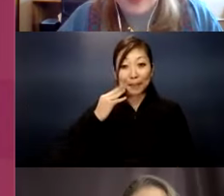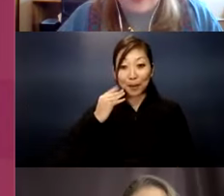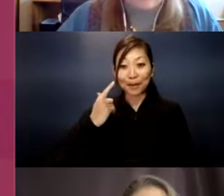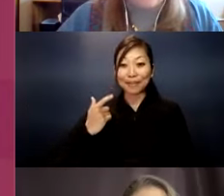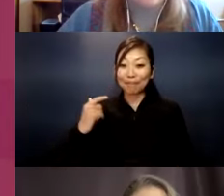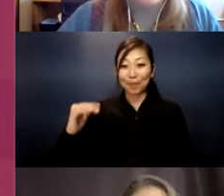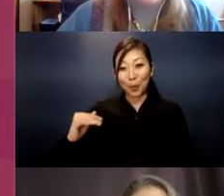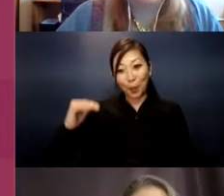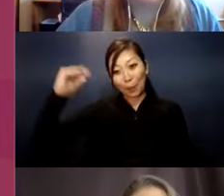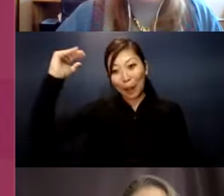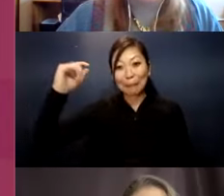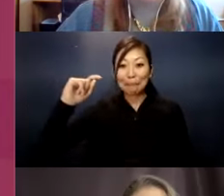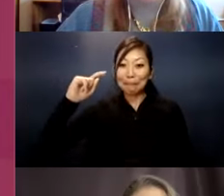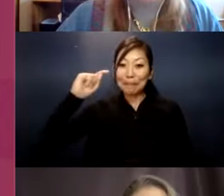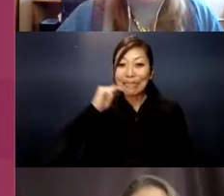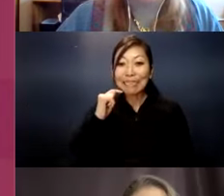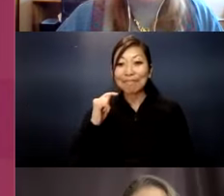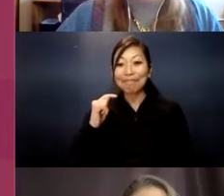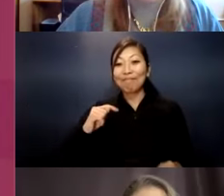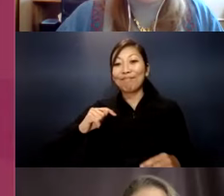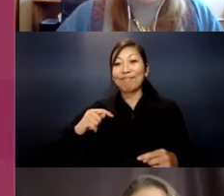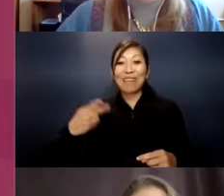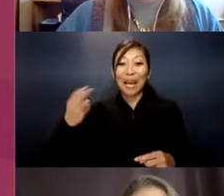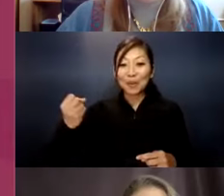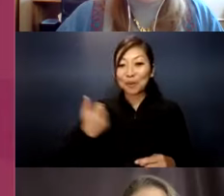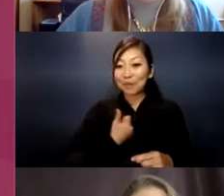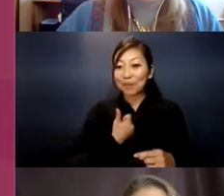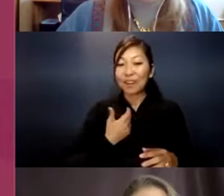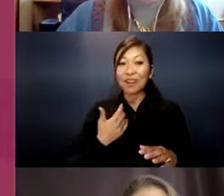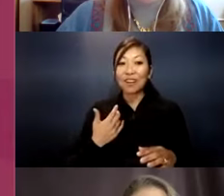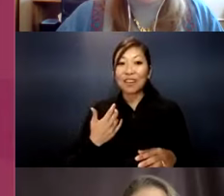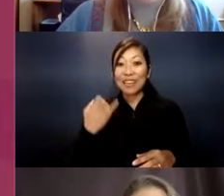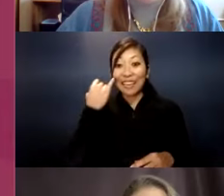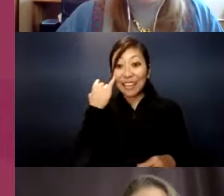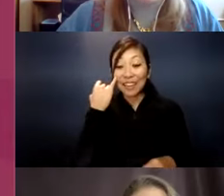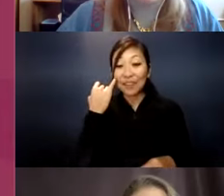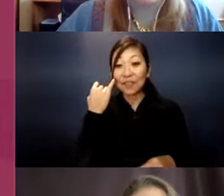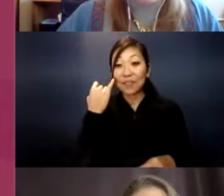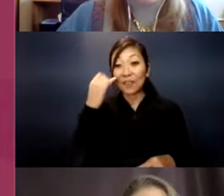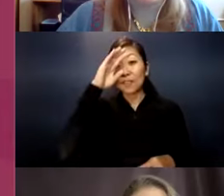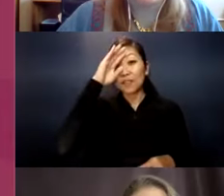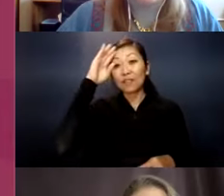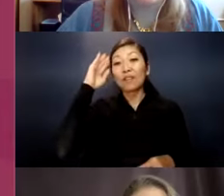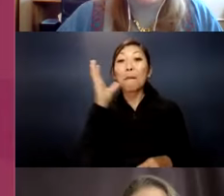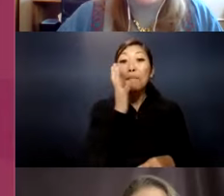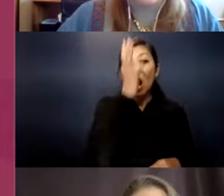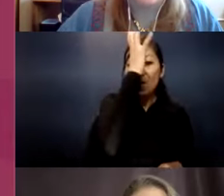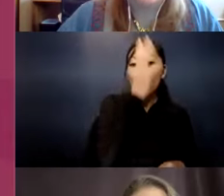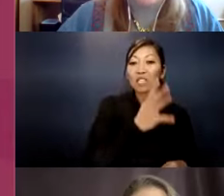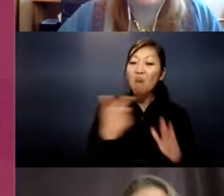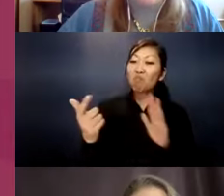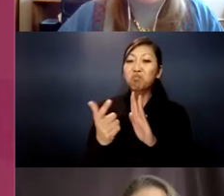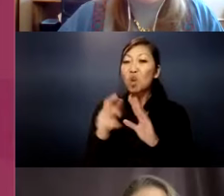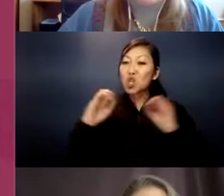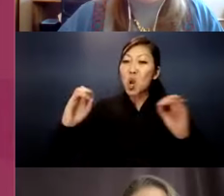and having gone to high school, is that youth whose parents forbid them from